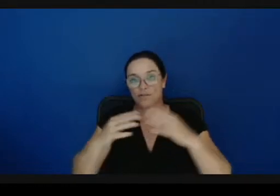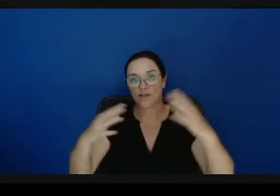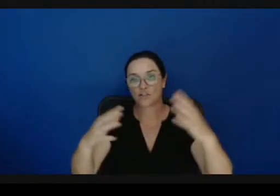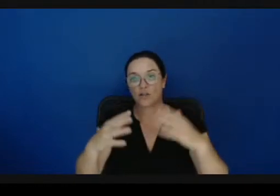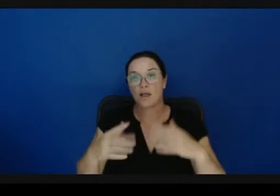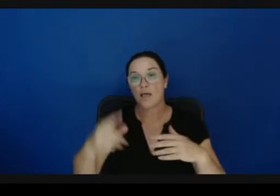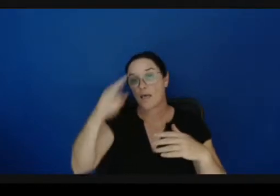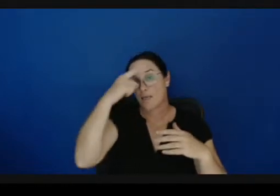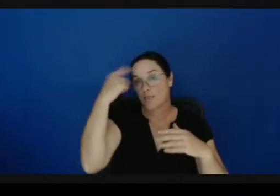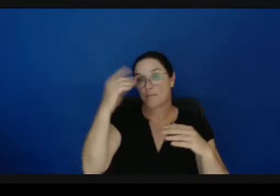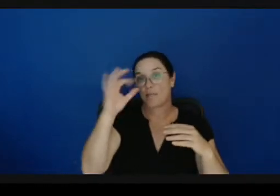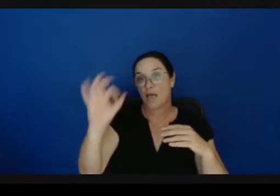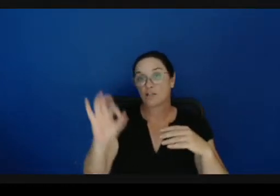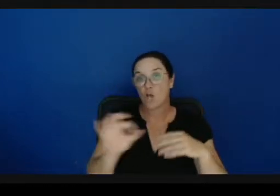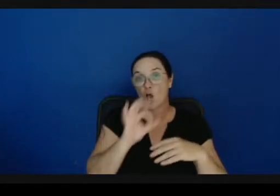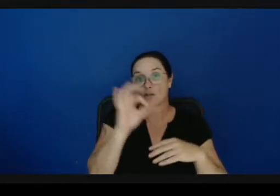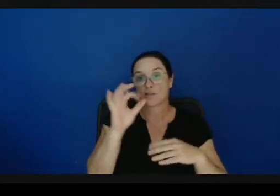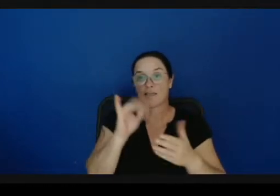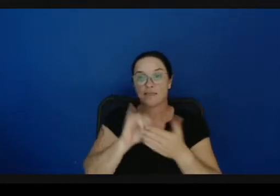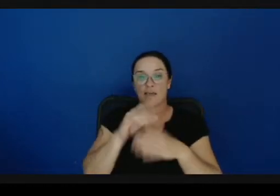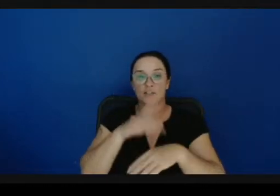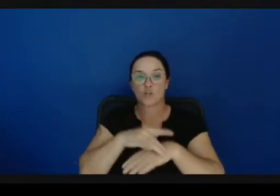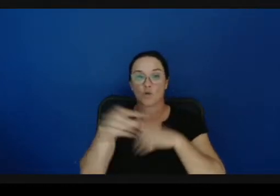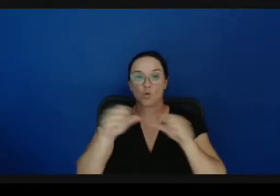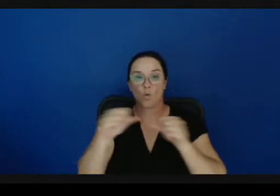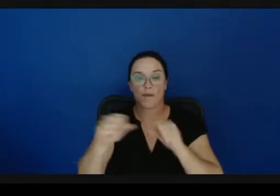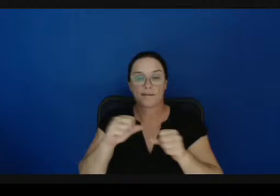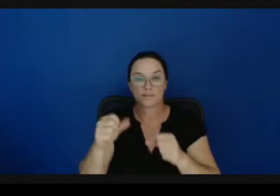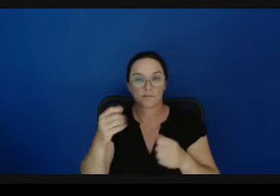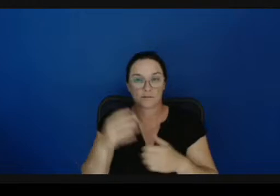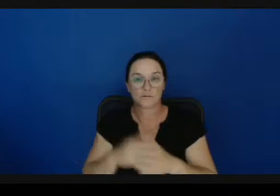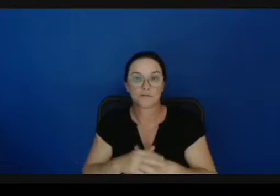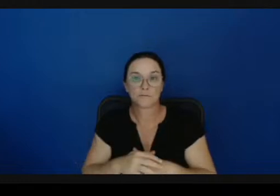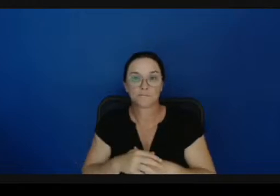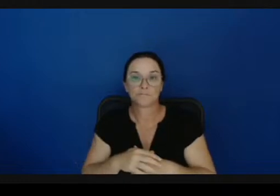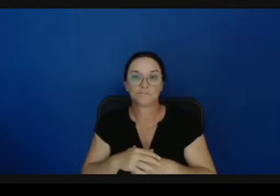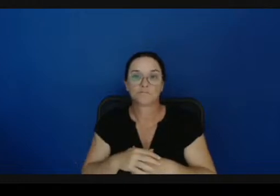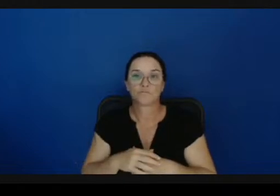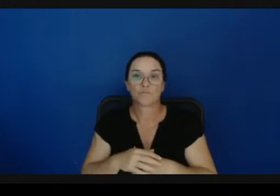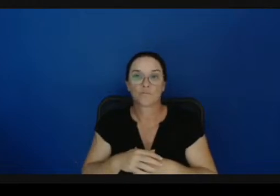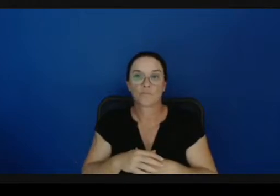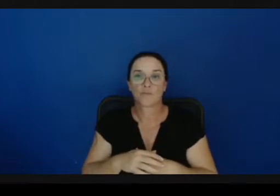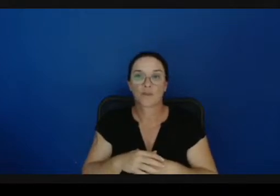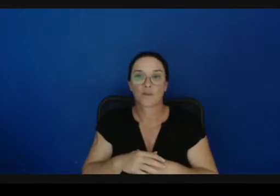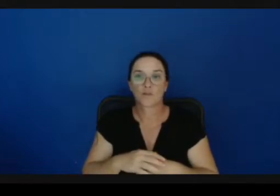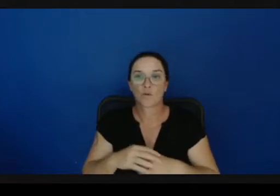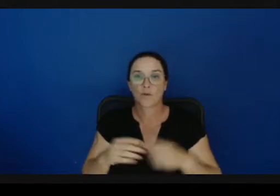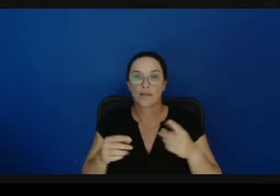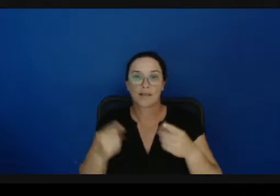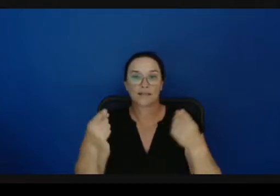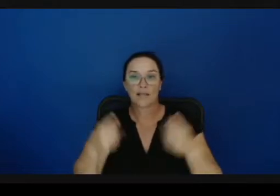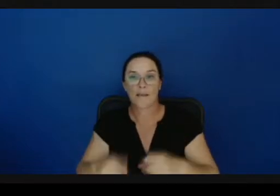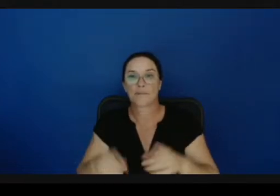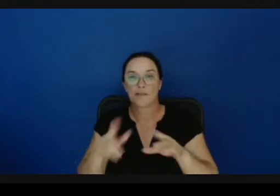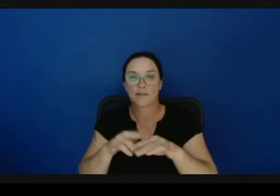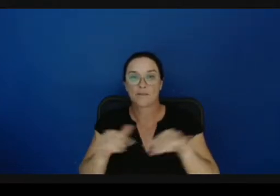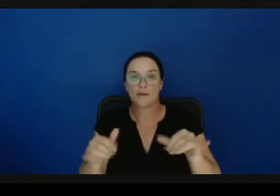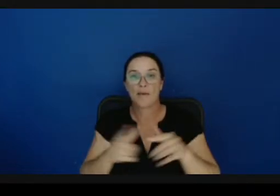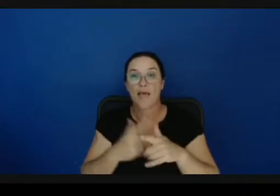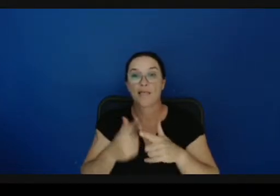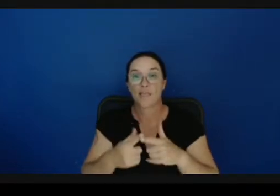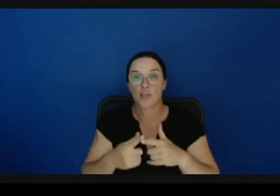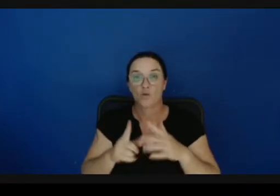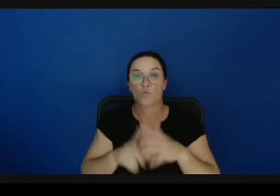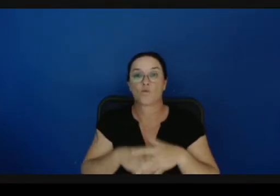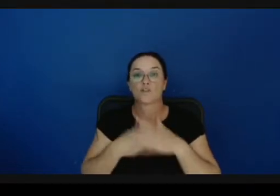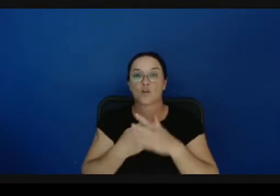are earthquakes, in case that wasn't clear. So earthquakes that are happening simultaneously. And then we started to